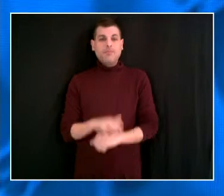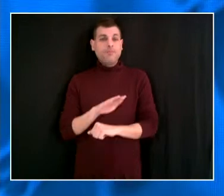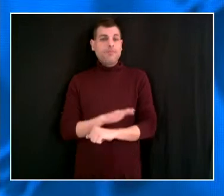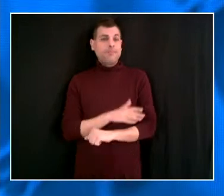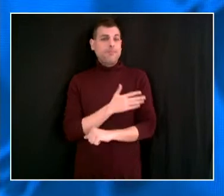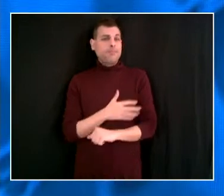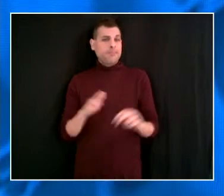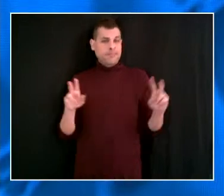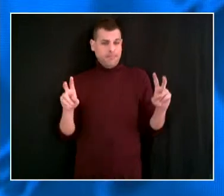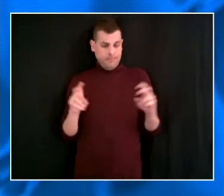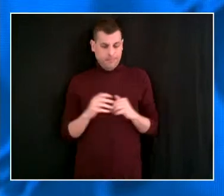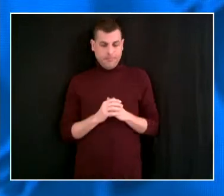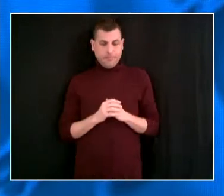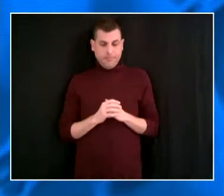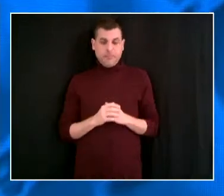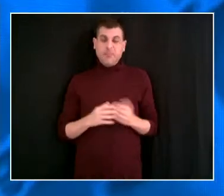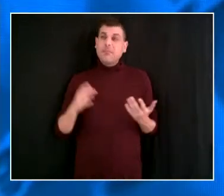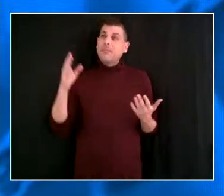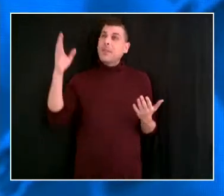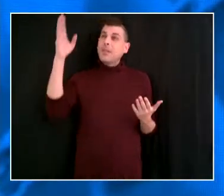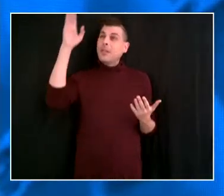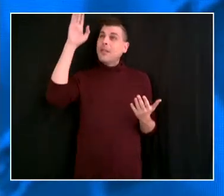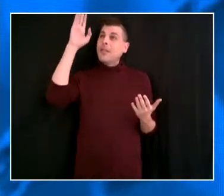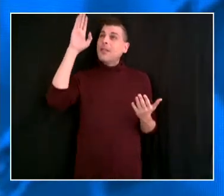God bless